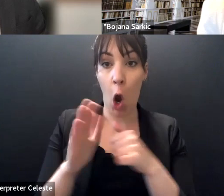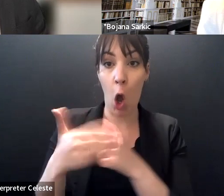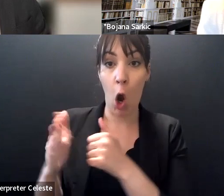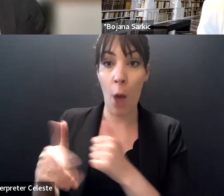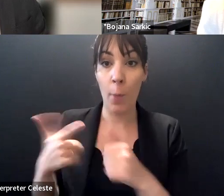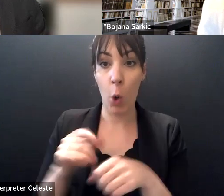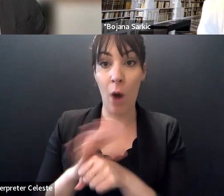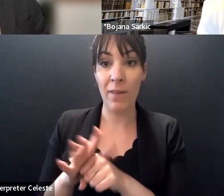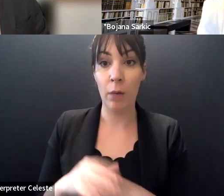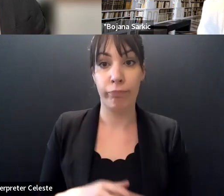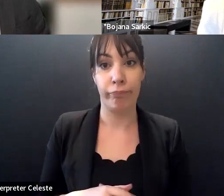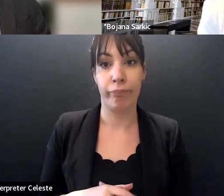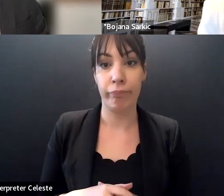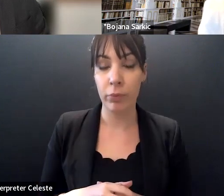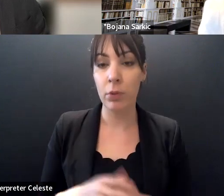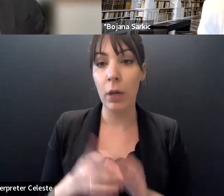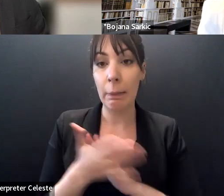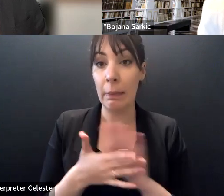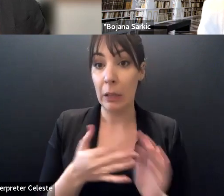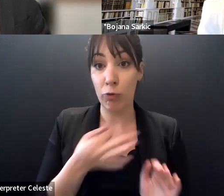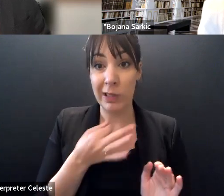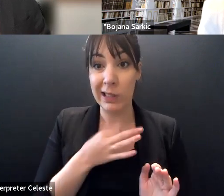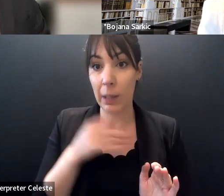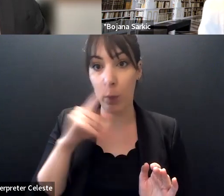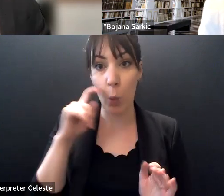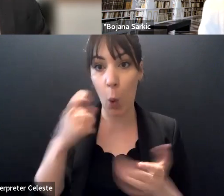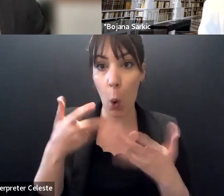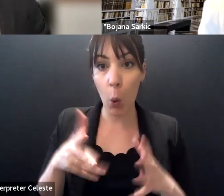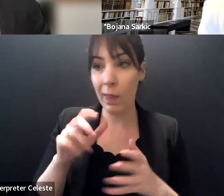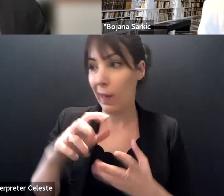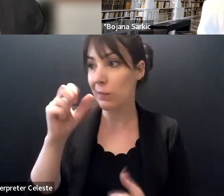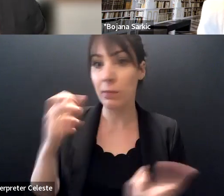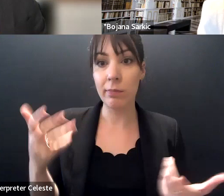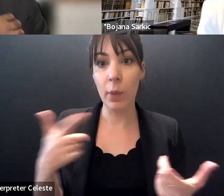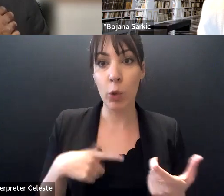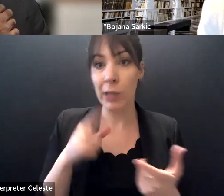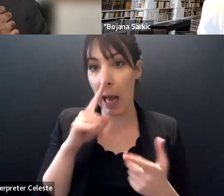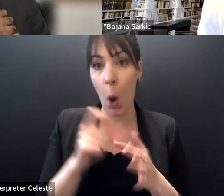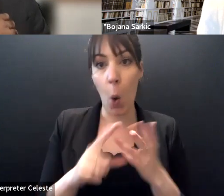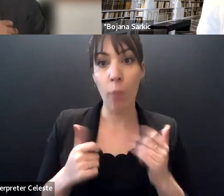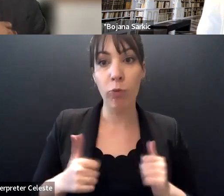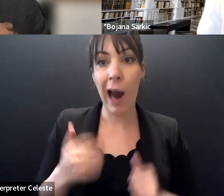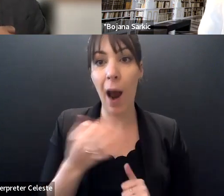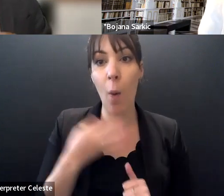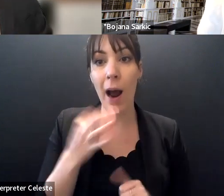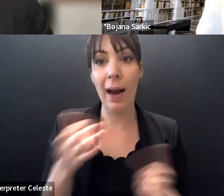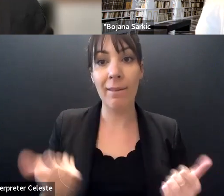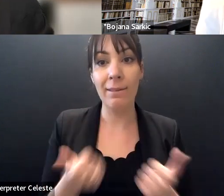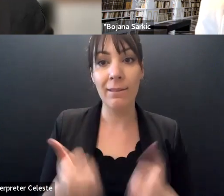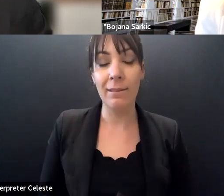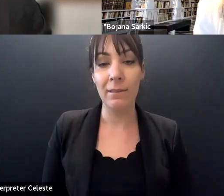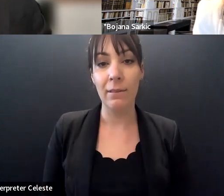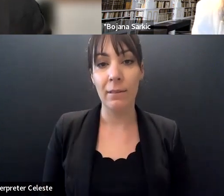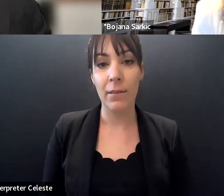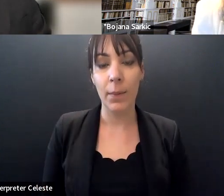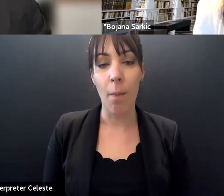were risking losing accreditation from audiologists, really, from the professional body. So we